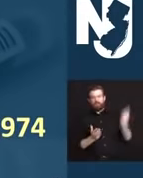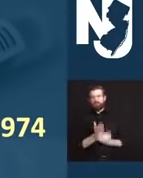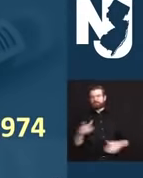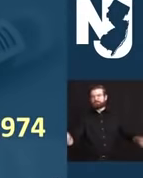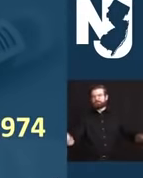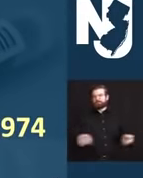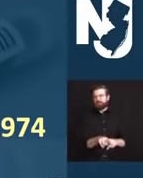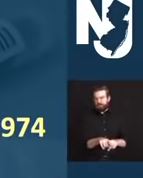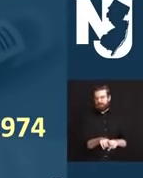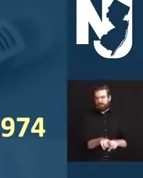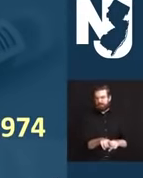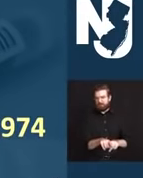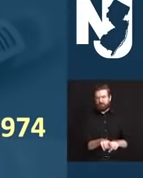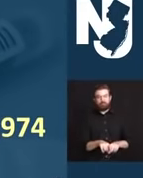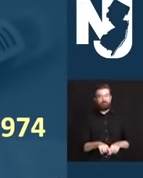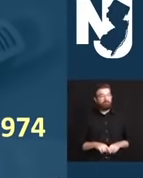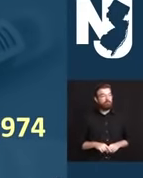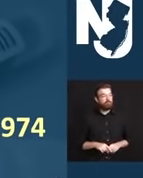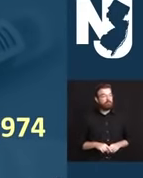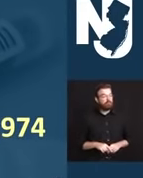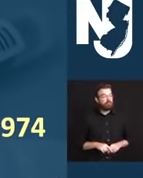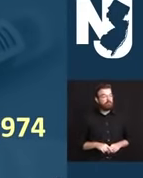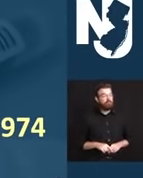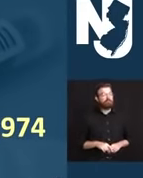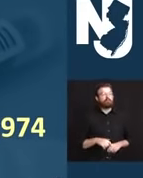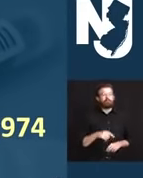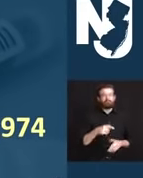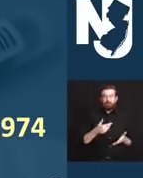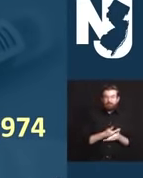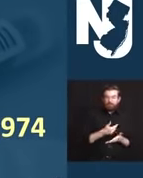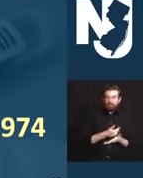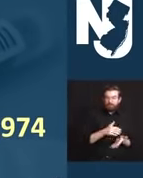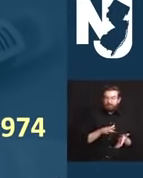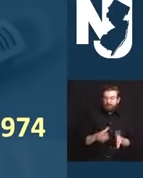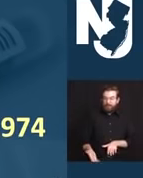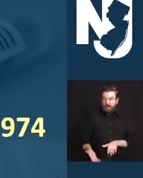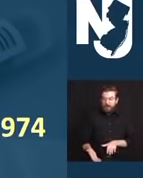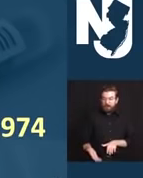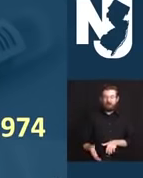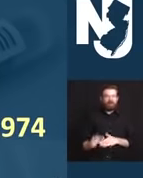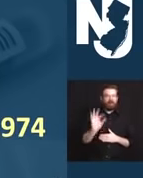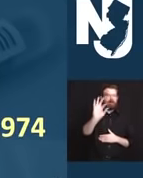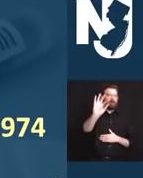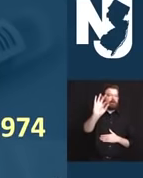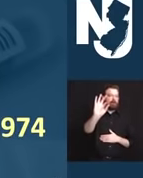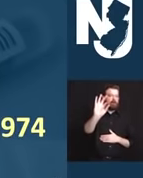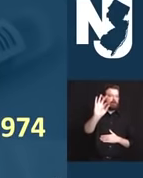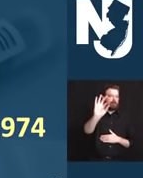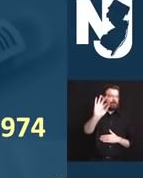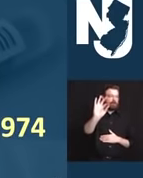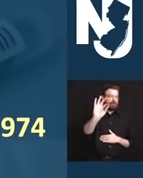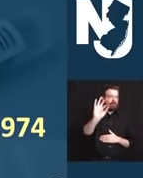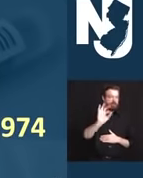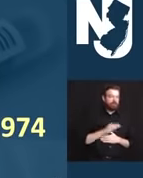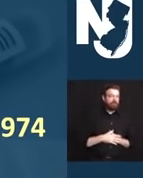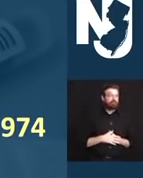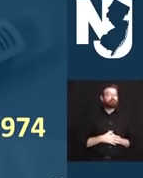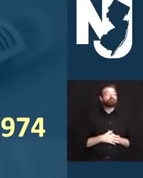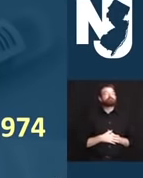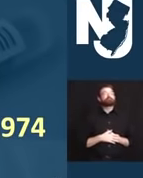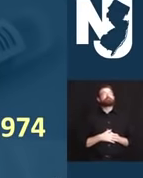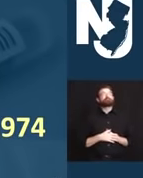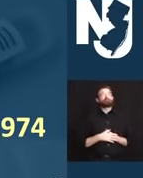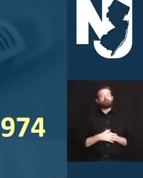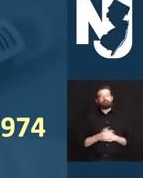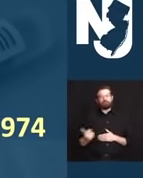another 9 confirmed COVID-related deaths across the state. However, as Judy's been saying of late, and she'll give you more